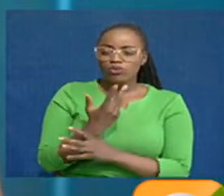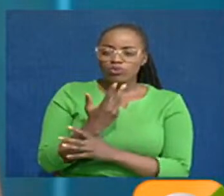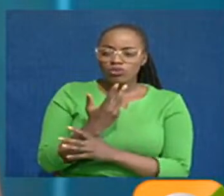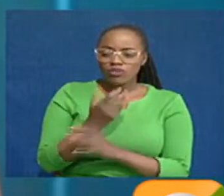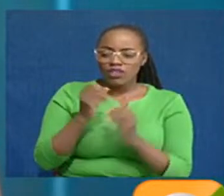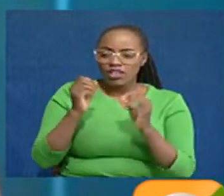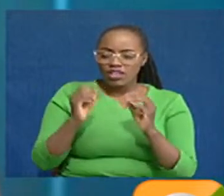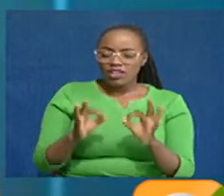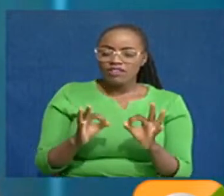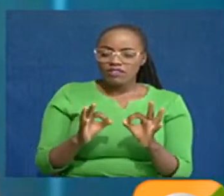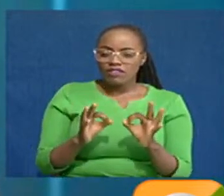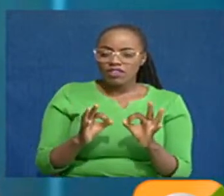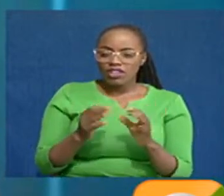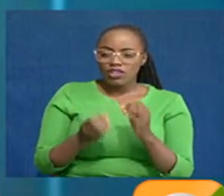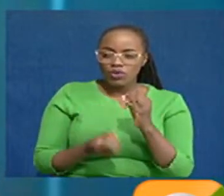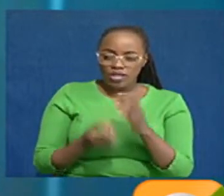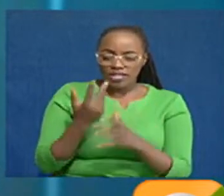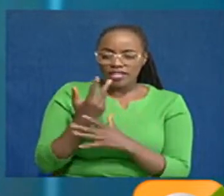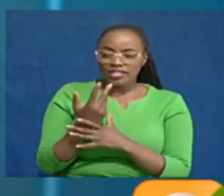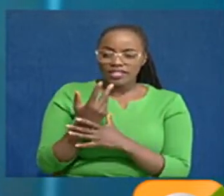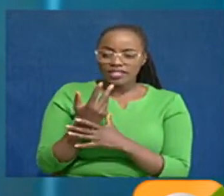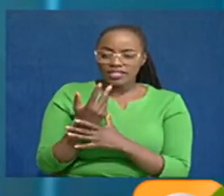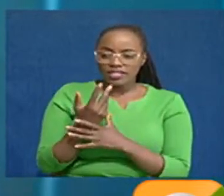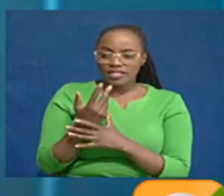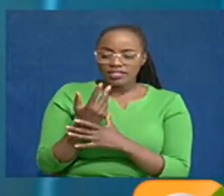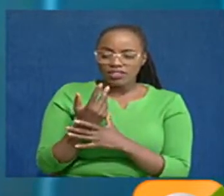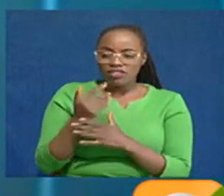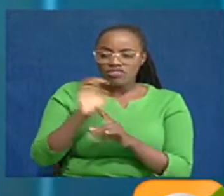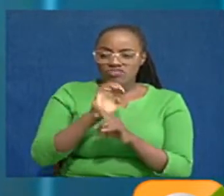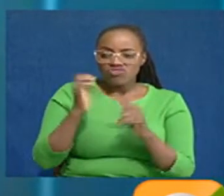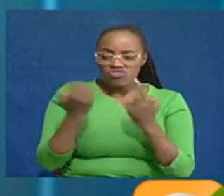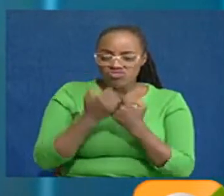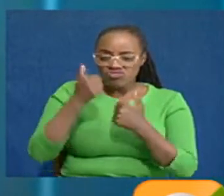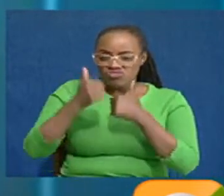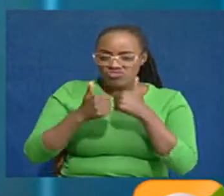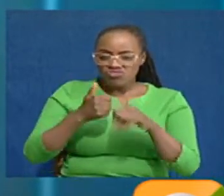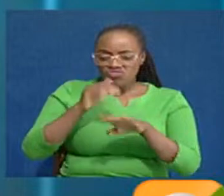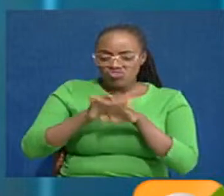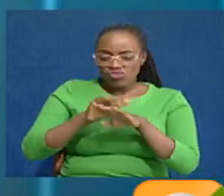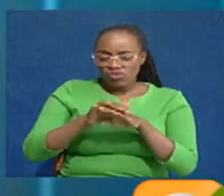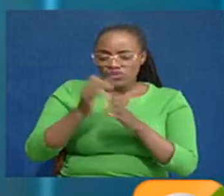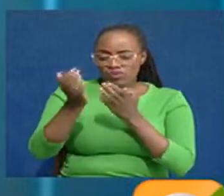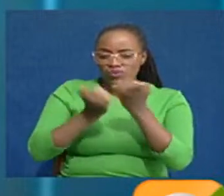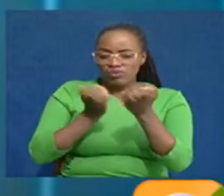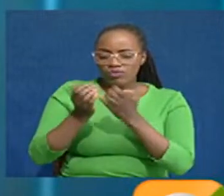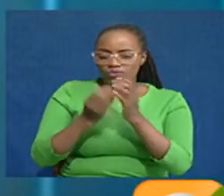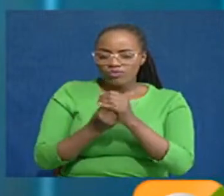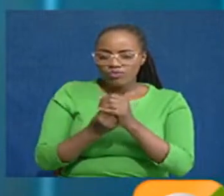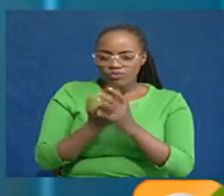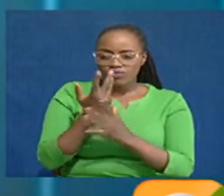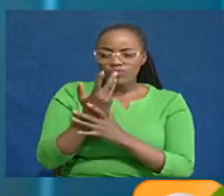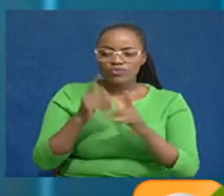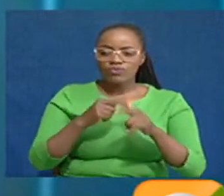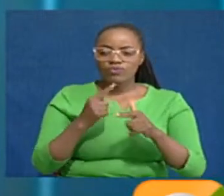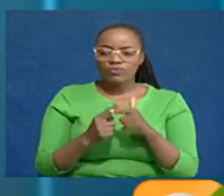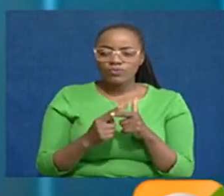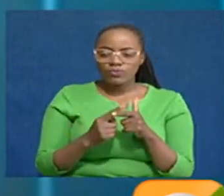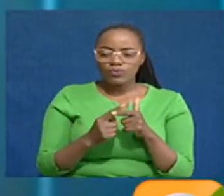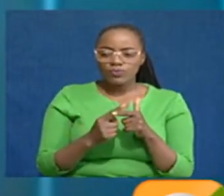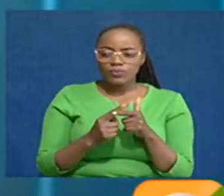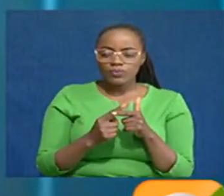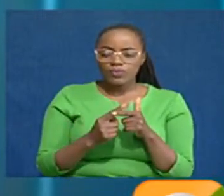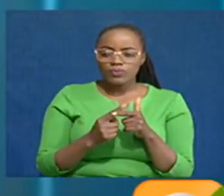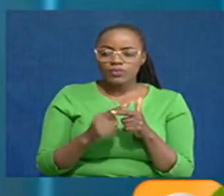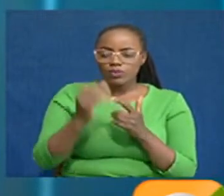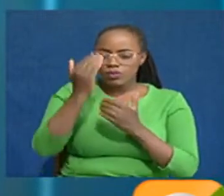If you don't create an environment that's conducive to business growth, then we